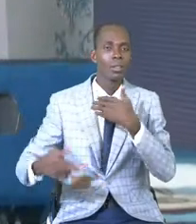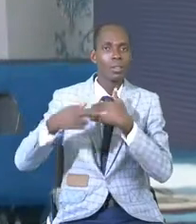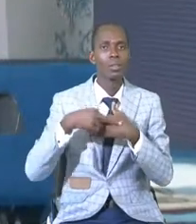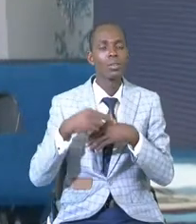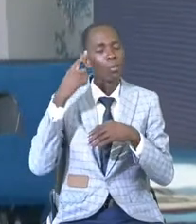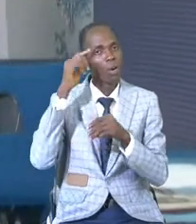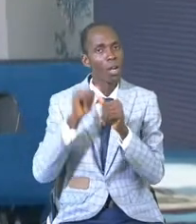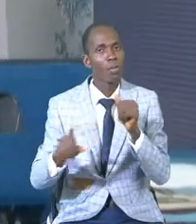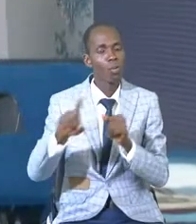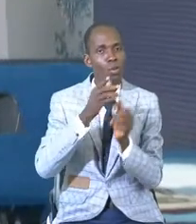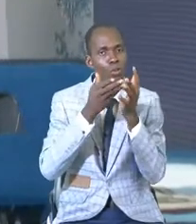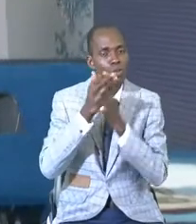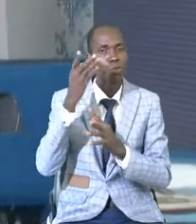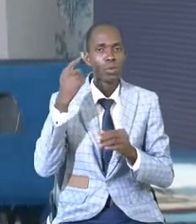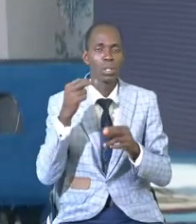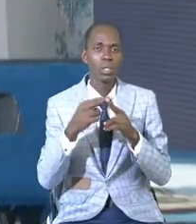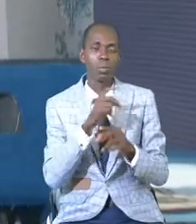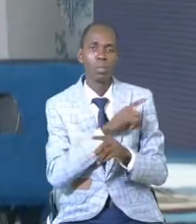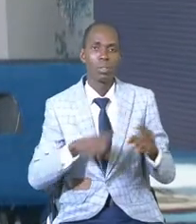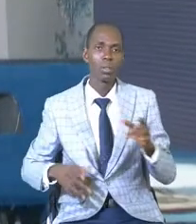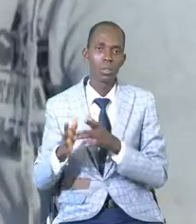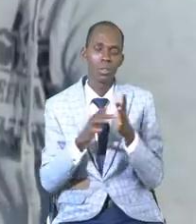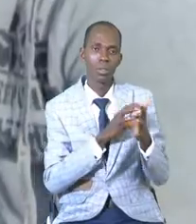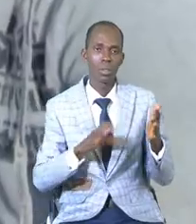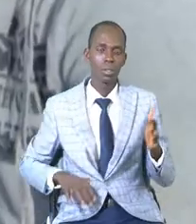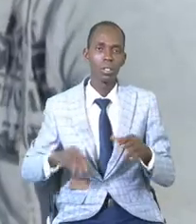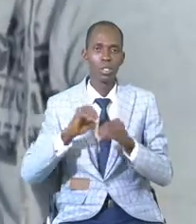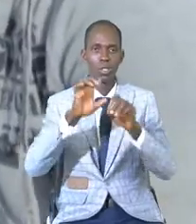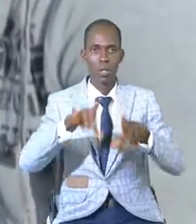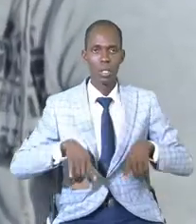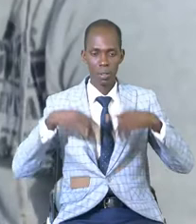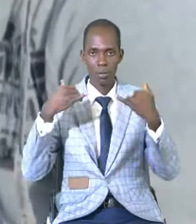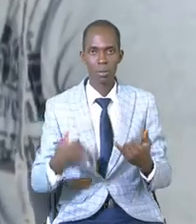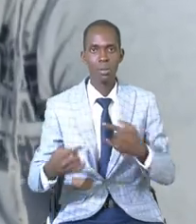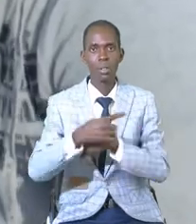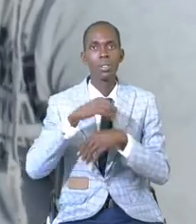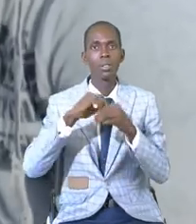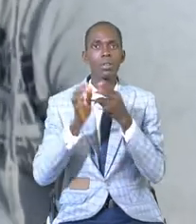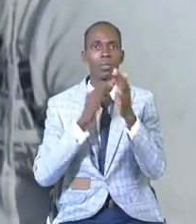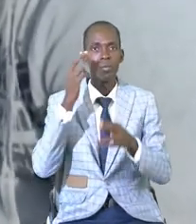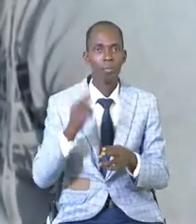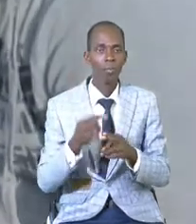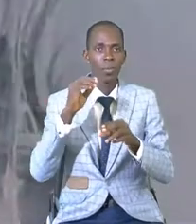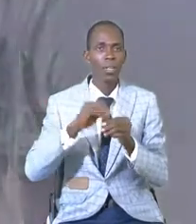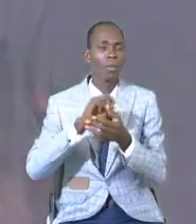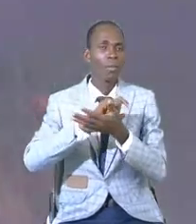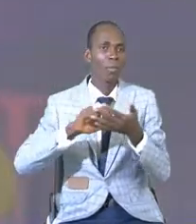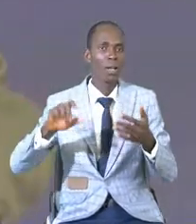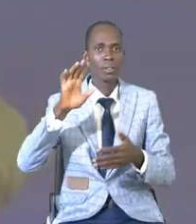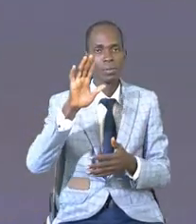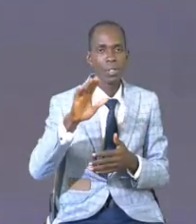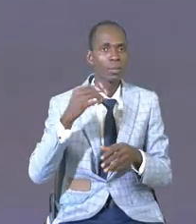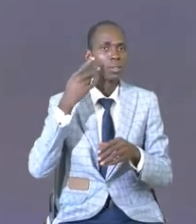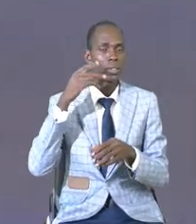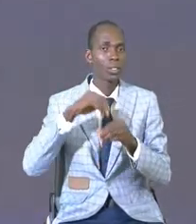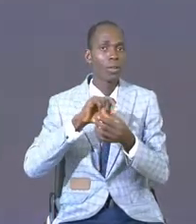Jesus Christ in your life today, in Jesus' name. Look at verse 5. It says in verse